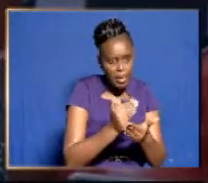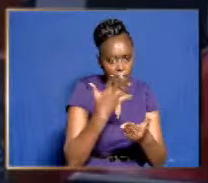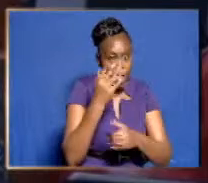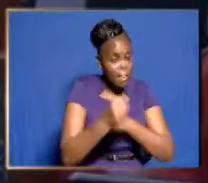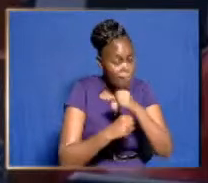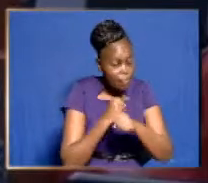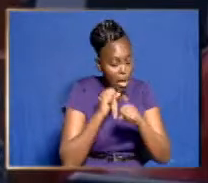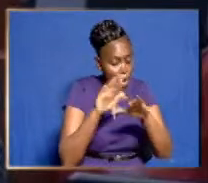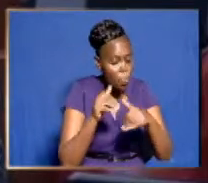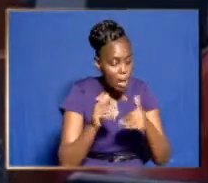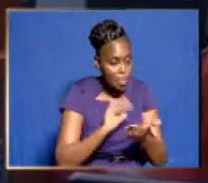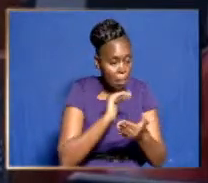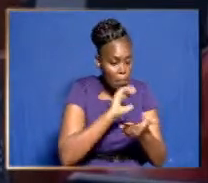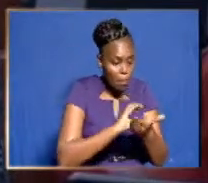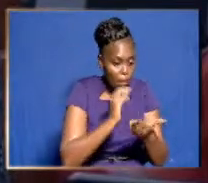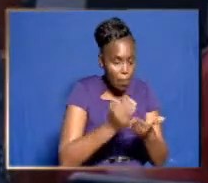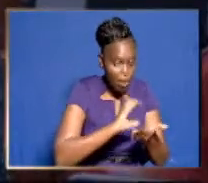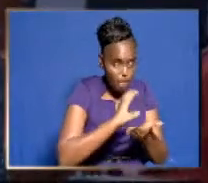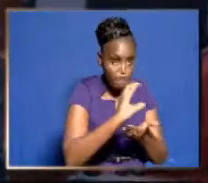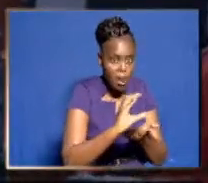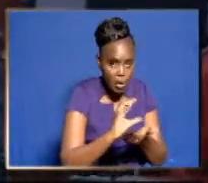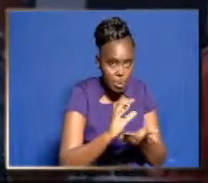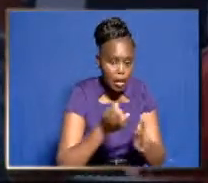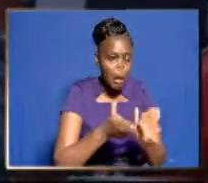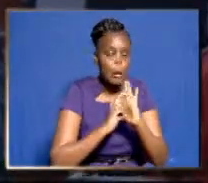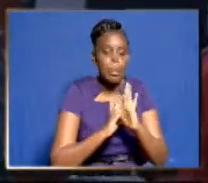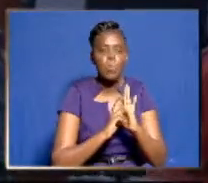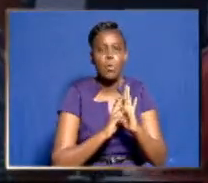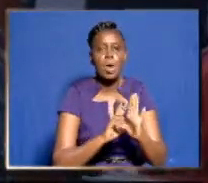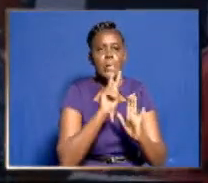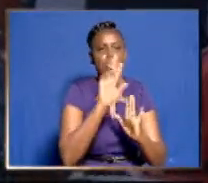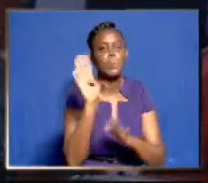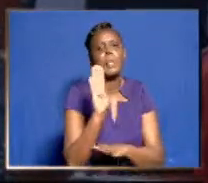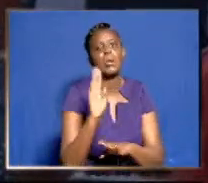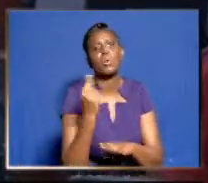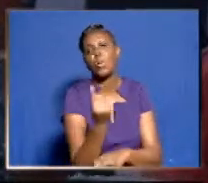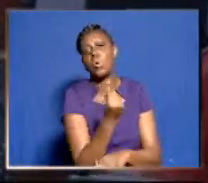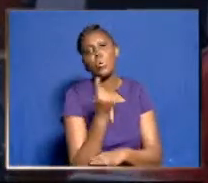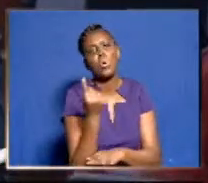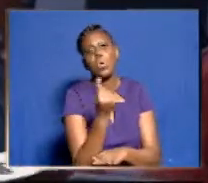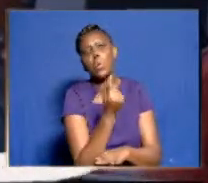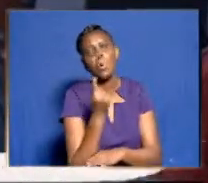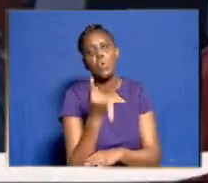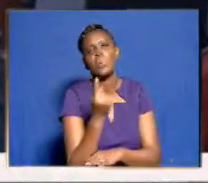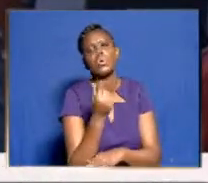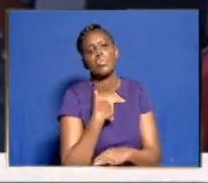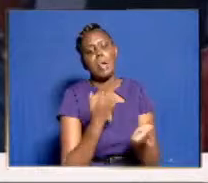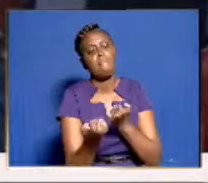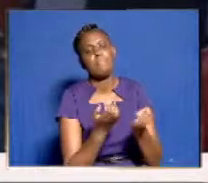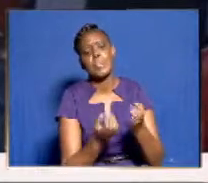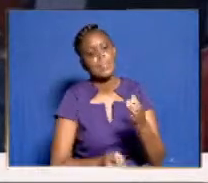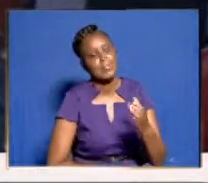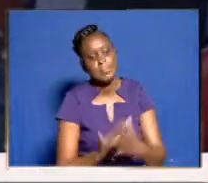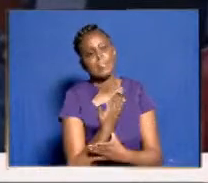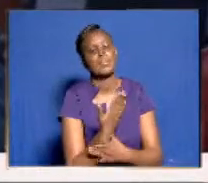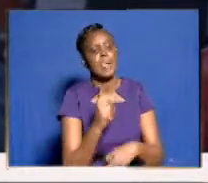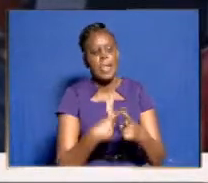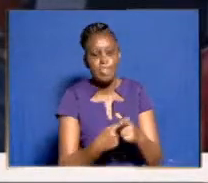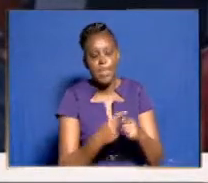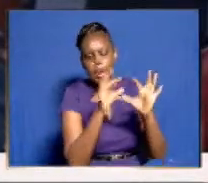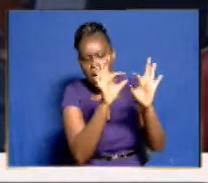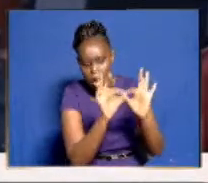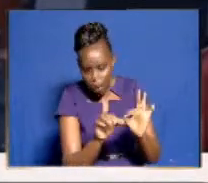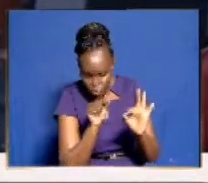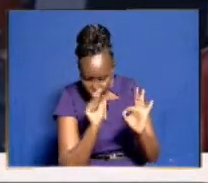years, and all they are requiring is about 2 billion to kick off that particular enterprise, and we start holding them